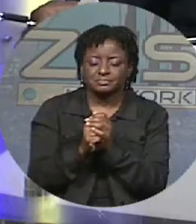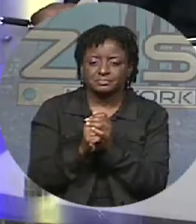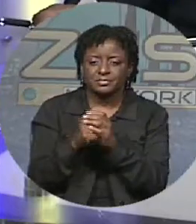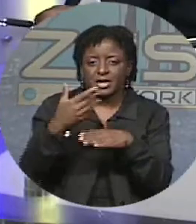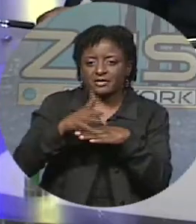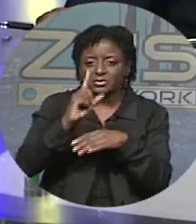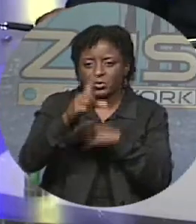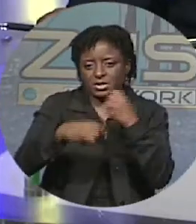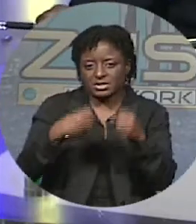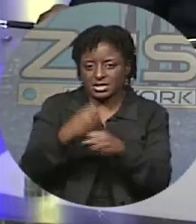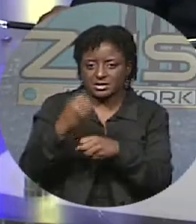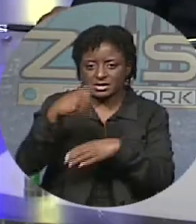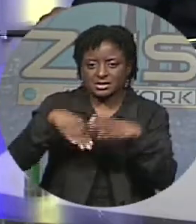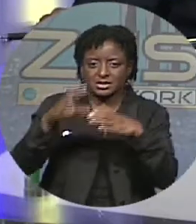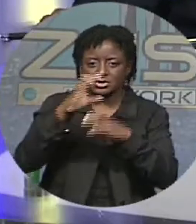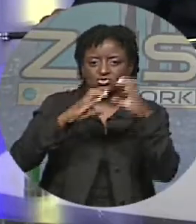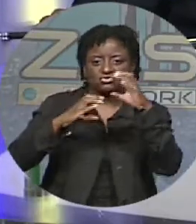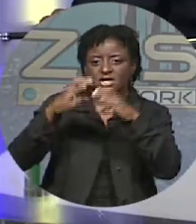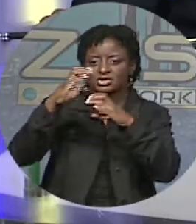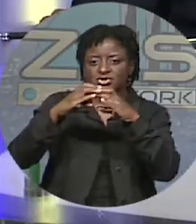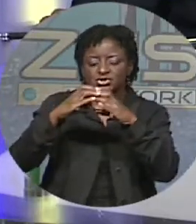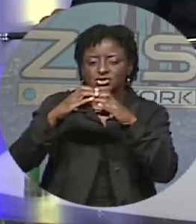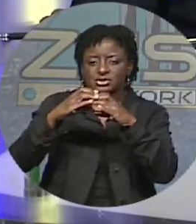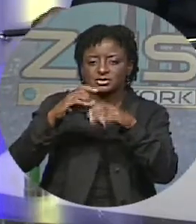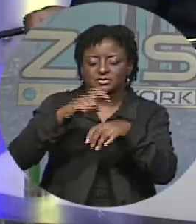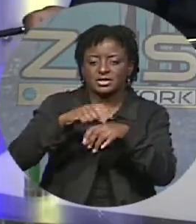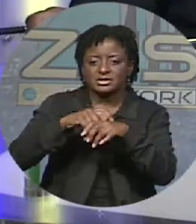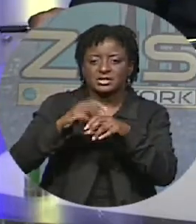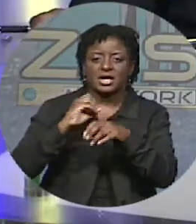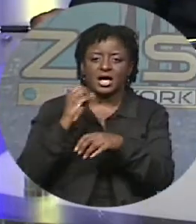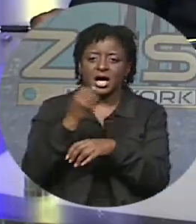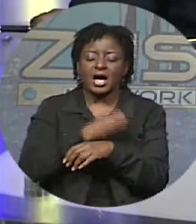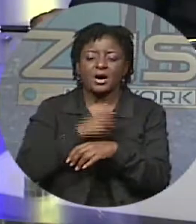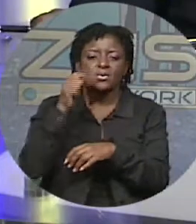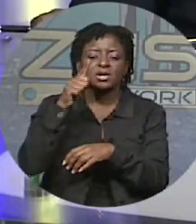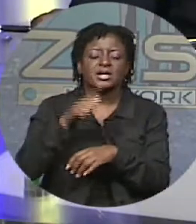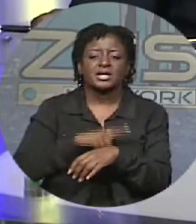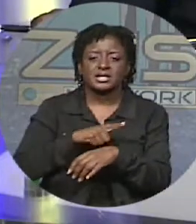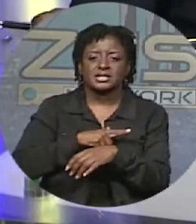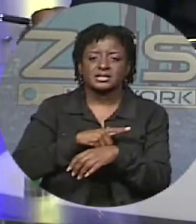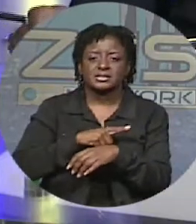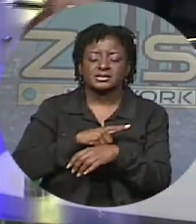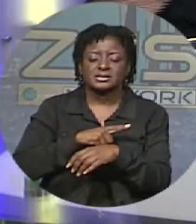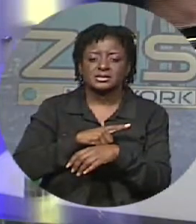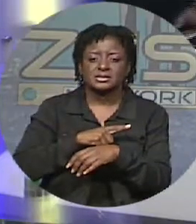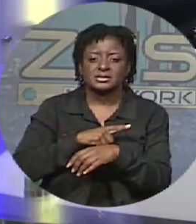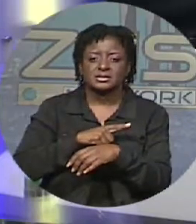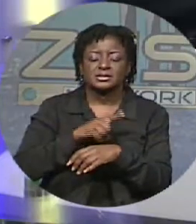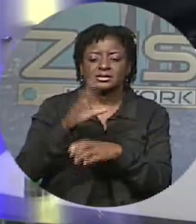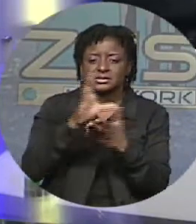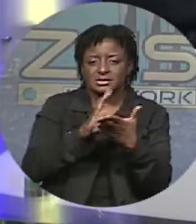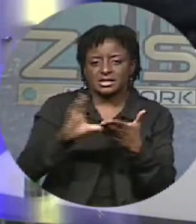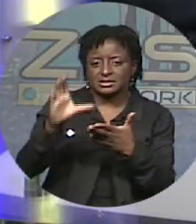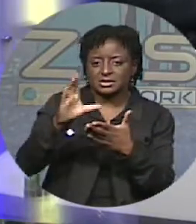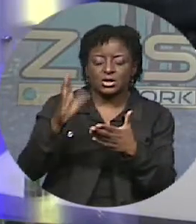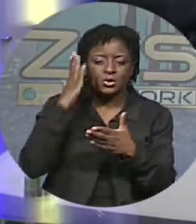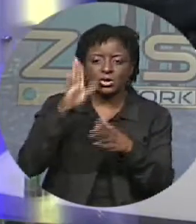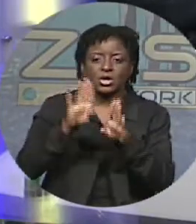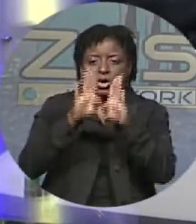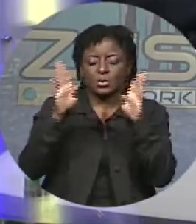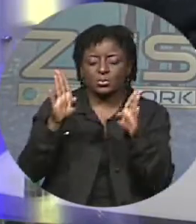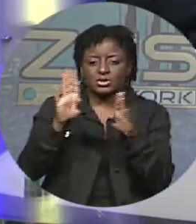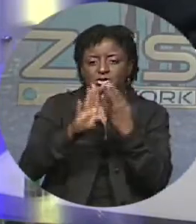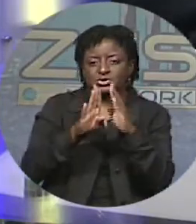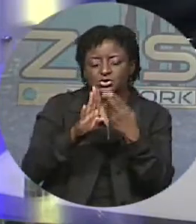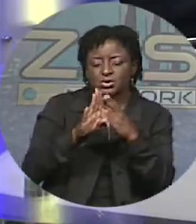Well, after a year in the construction phase, the Our Lady Special Needs Center, the first of its kind for the Ministry of Education, will officially open its doors for the new academic